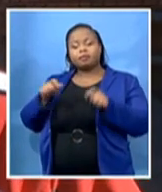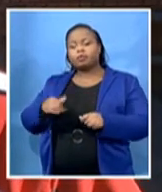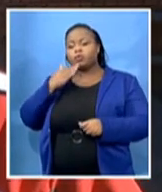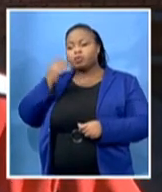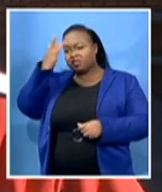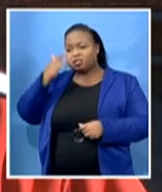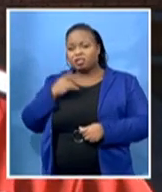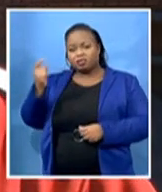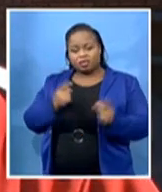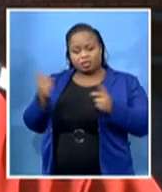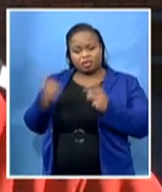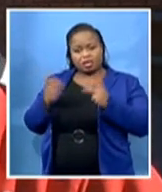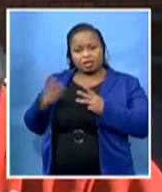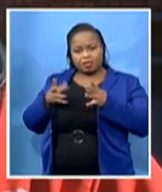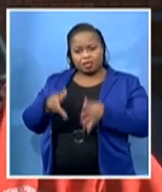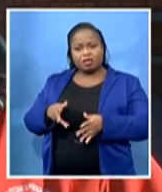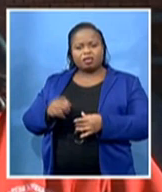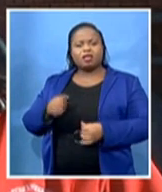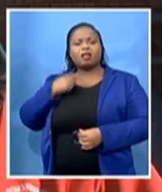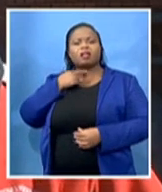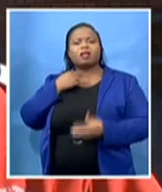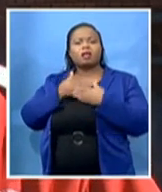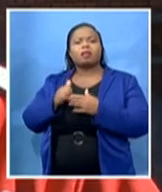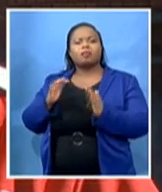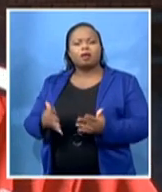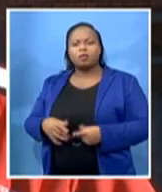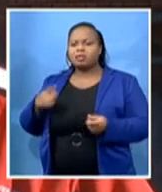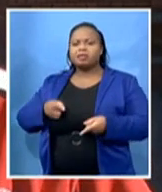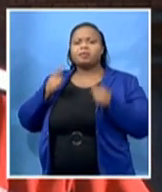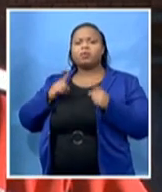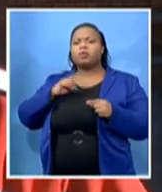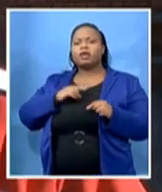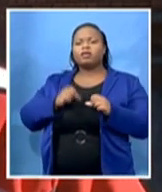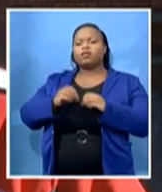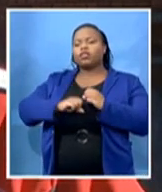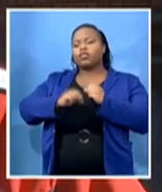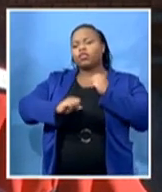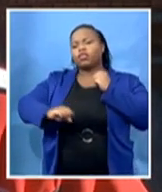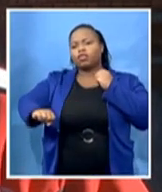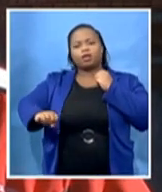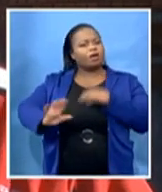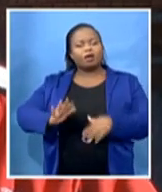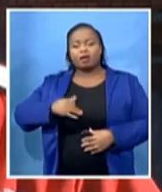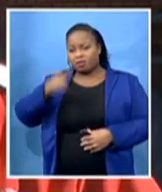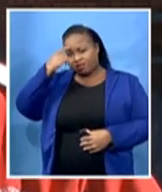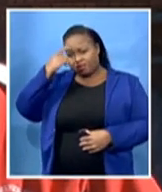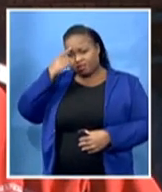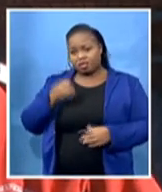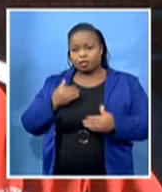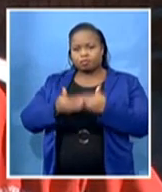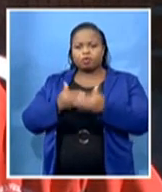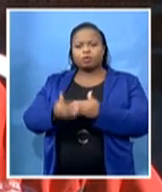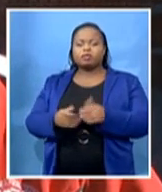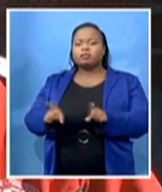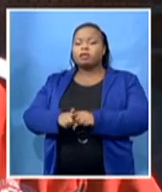So it will be dangerous then to prolong the process, and we think that that process, all of us trade unions involved and the management must